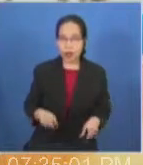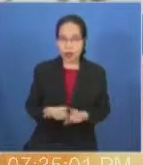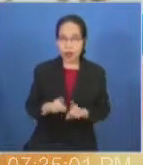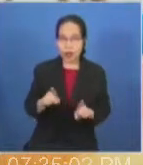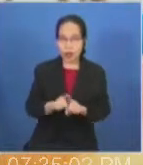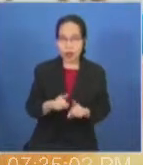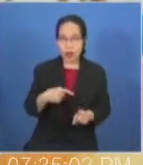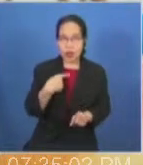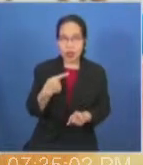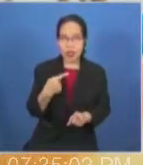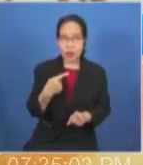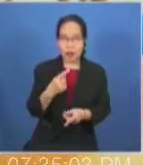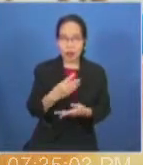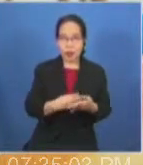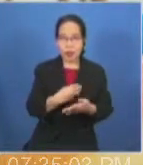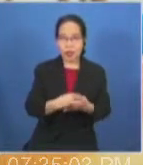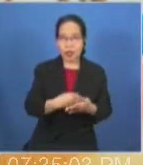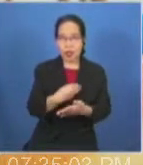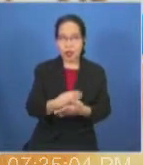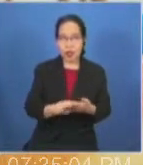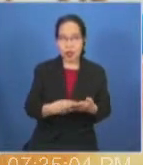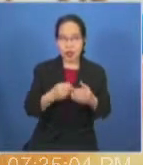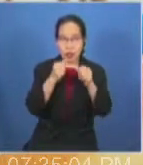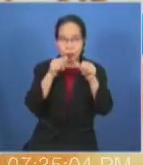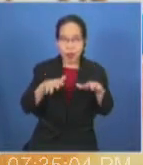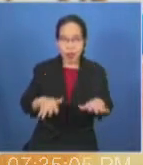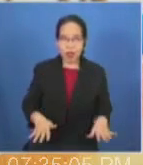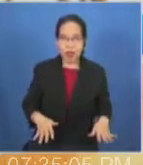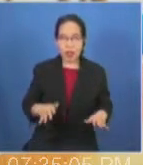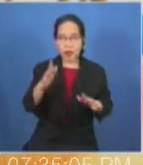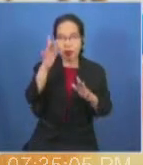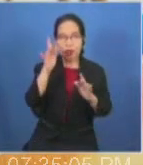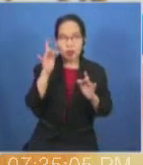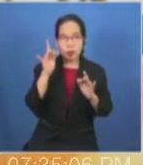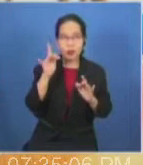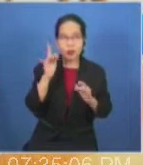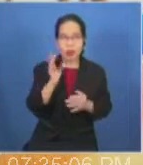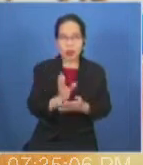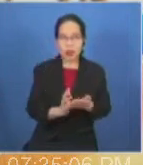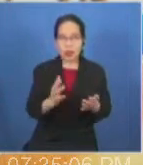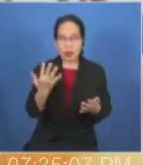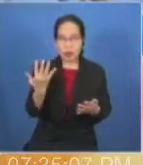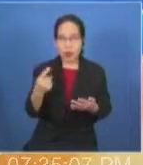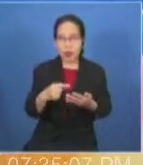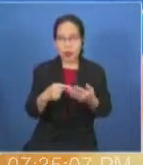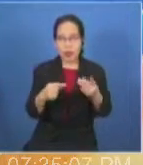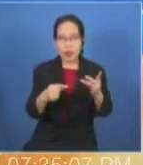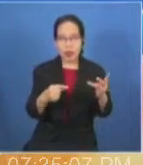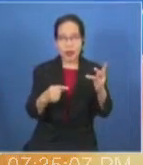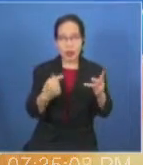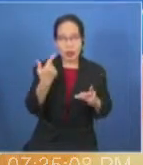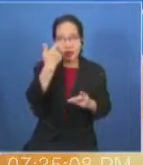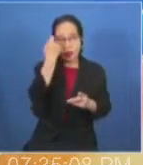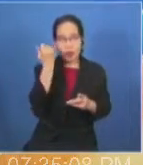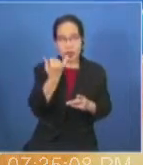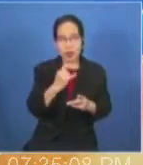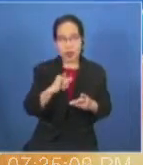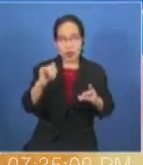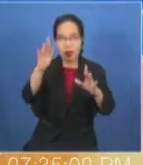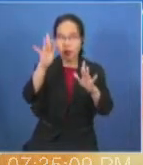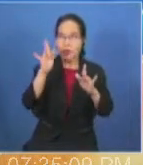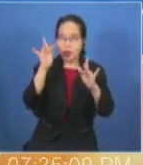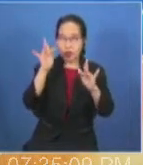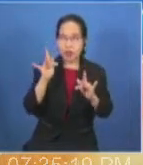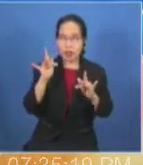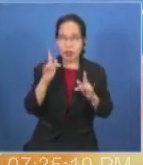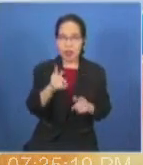which is a blessedness, according to Matthew, blessed are the merciful, for